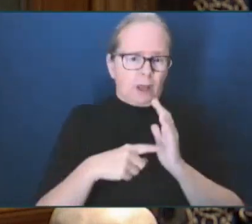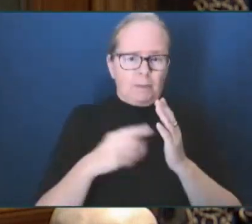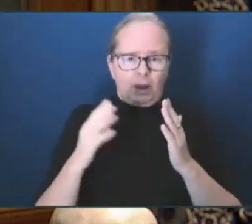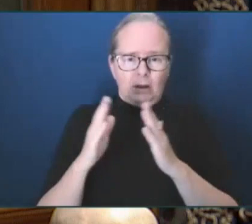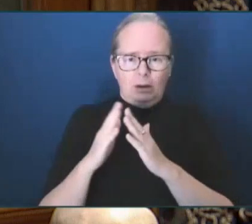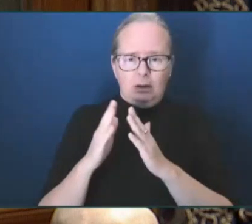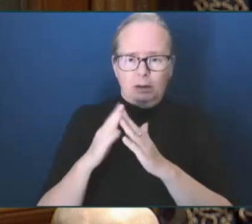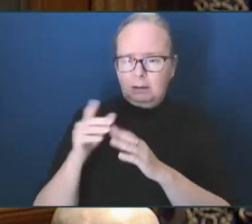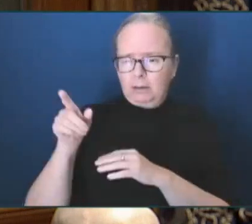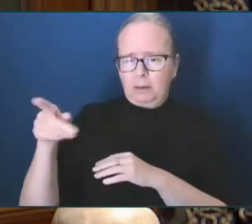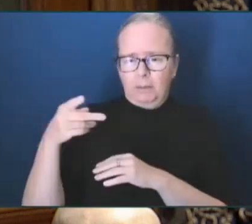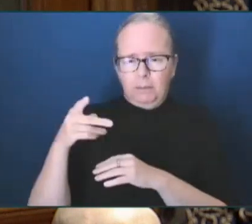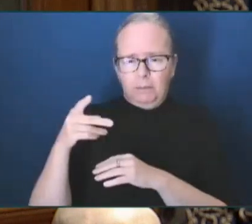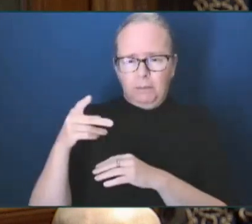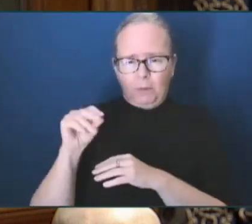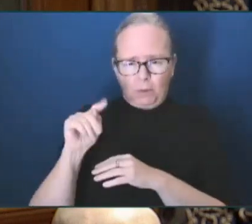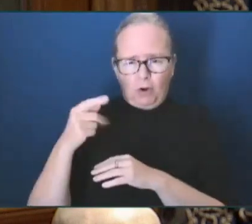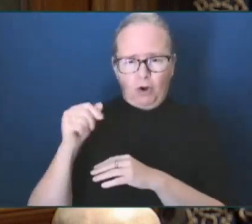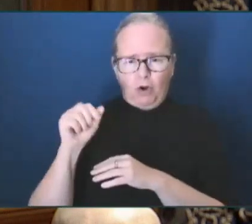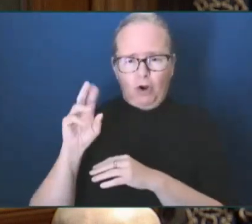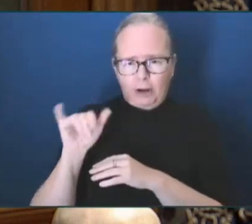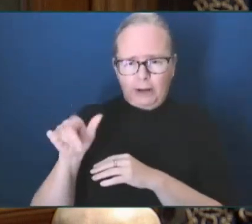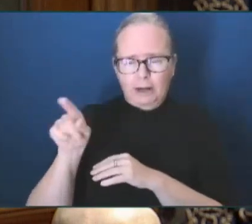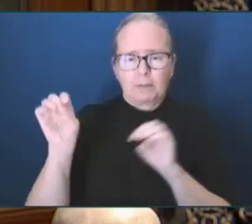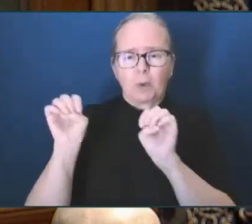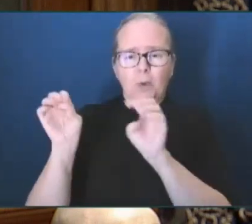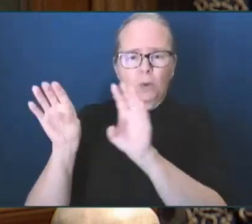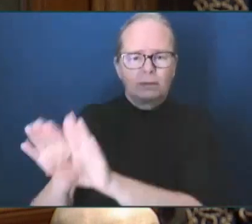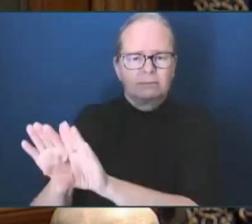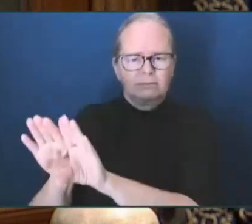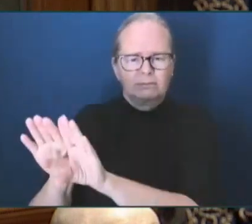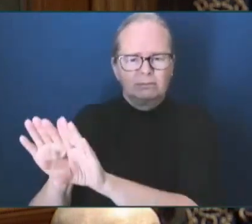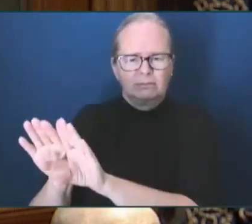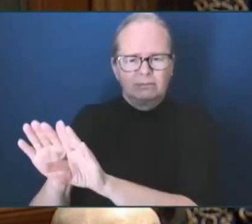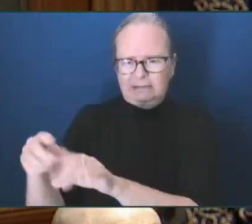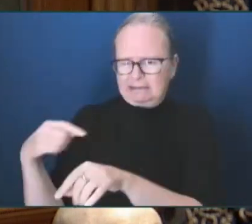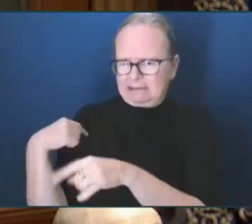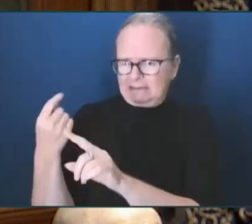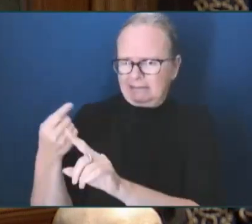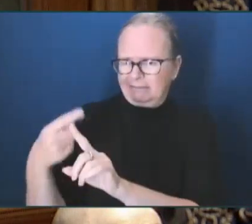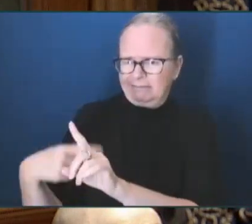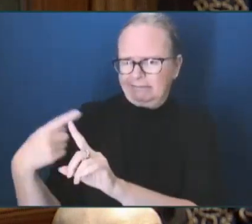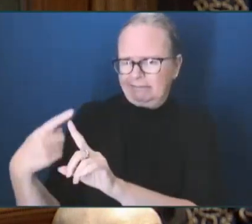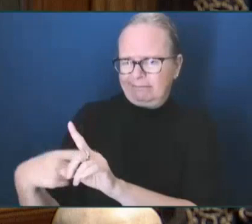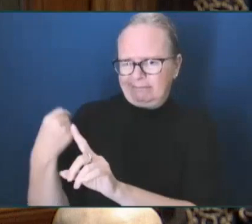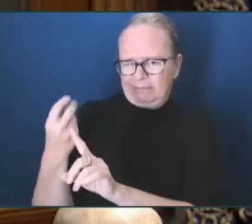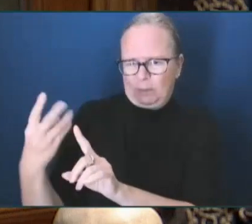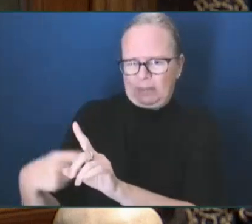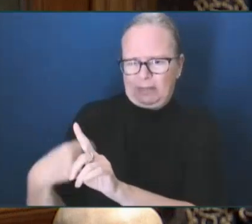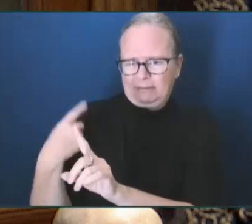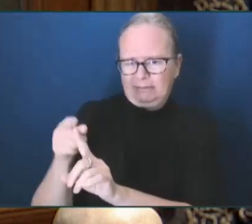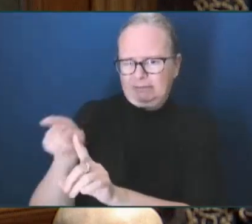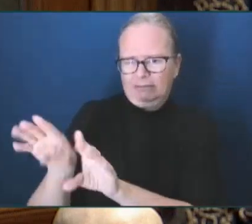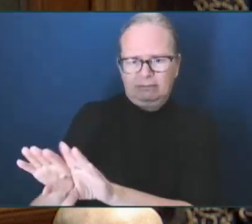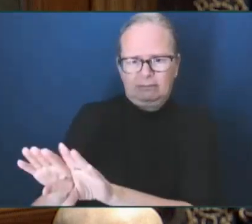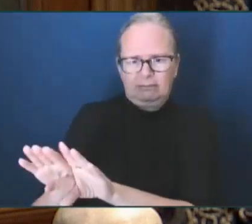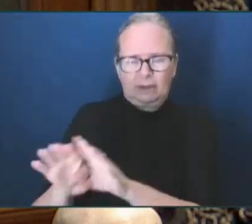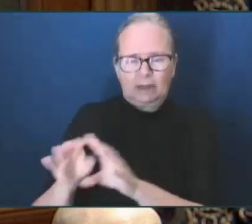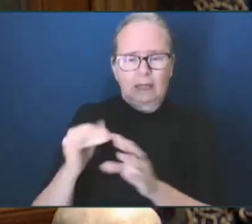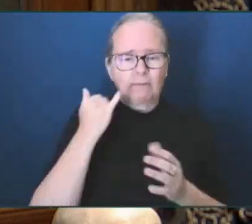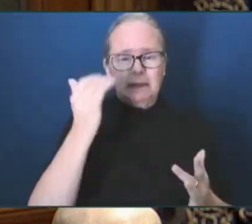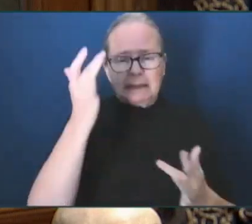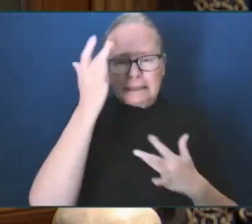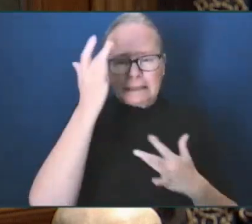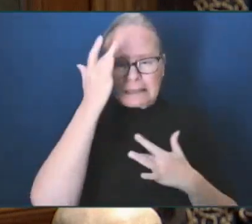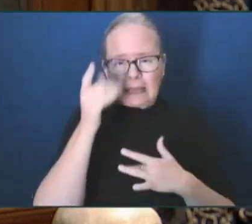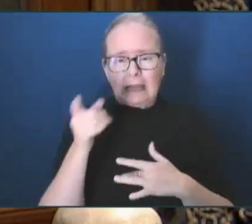had a stroke has had to sleep on an old couch in the hallway. He's now being discharged, even though he was told only days before